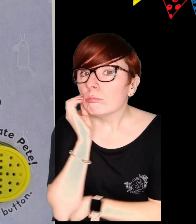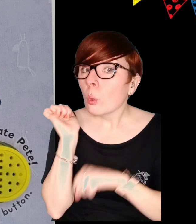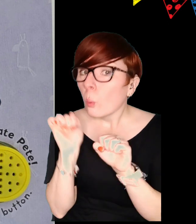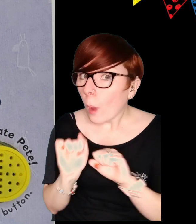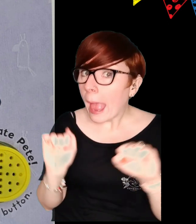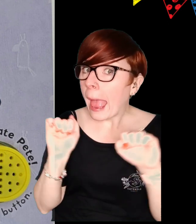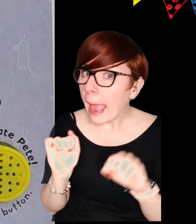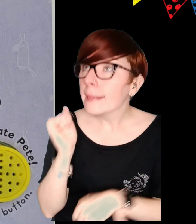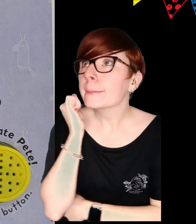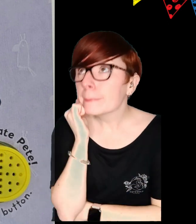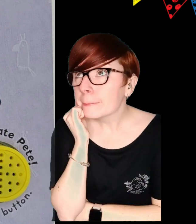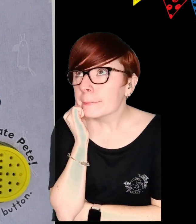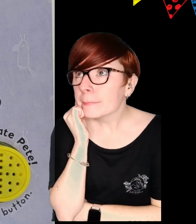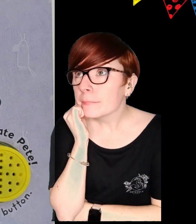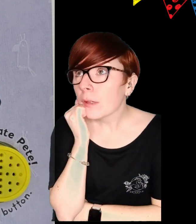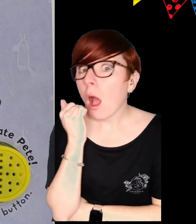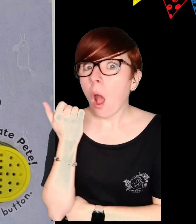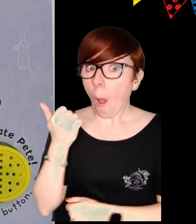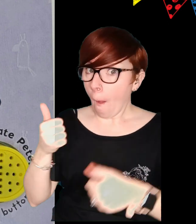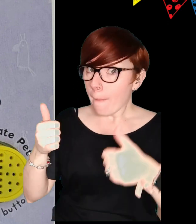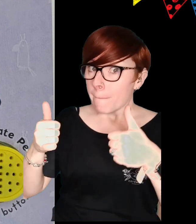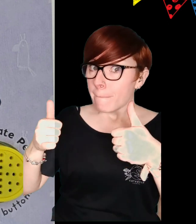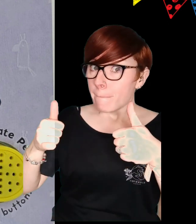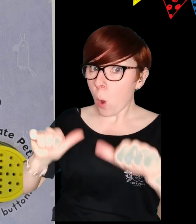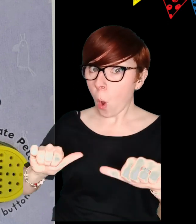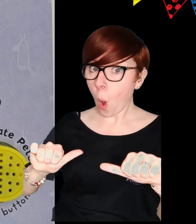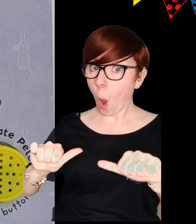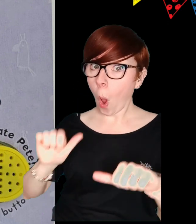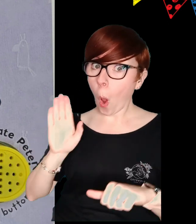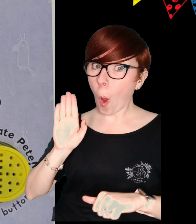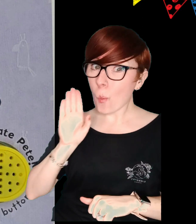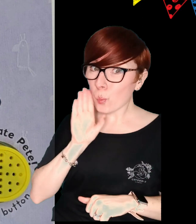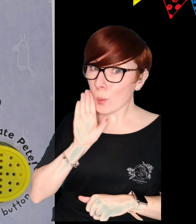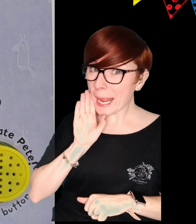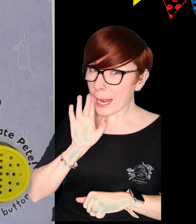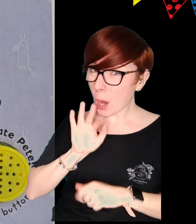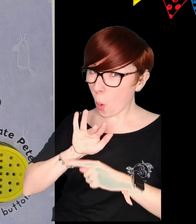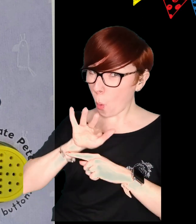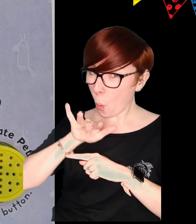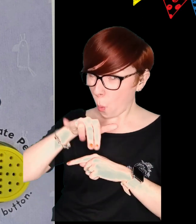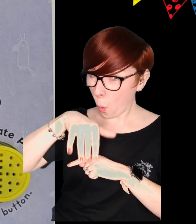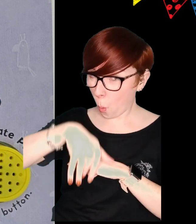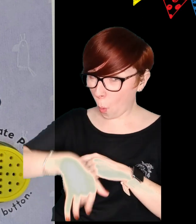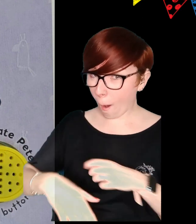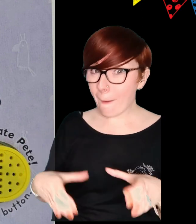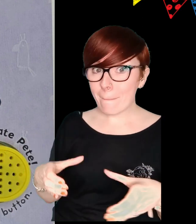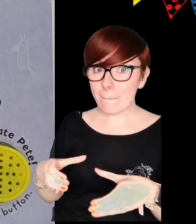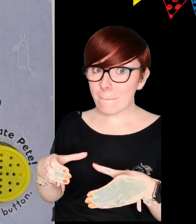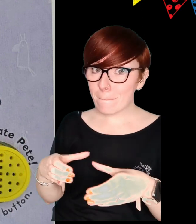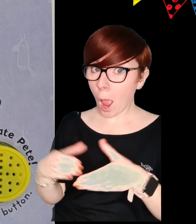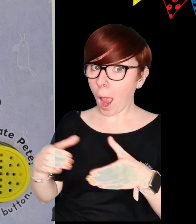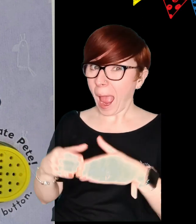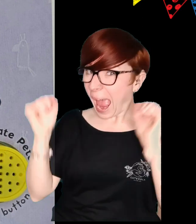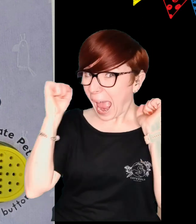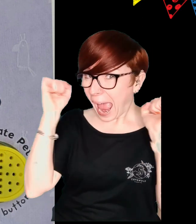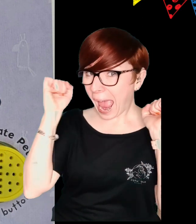sits and he sits and he sits and he sits until finally a teeny tiny little wee comes